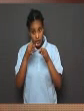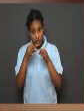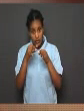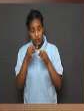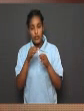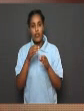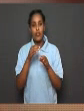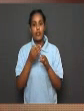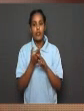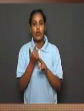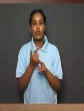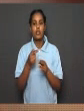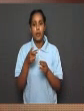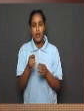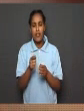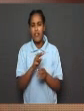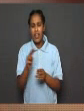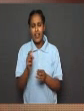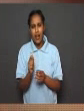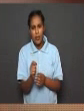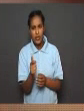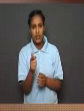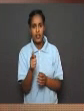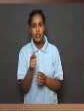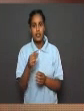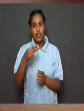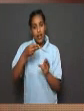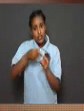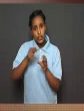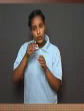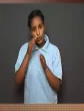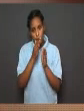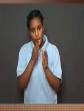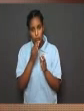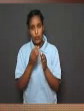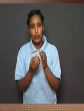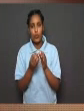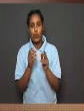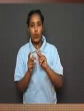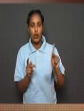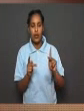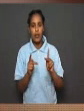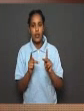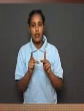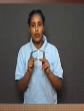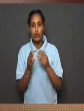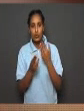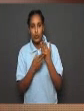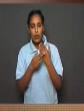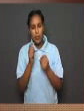the battery very rapidly, the gaseous products cannot be consumed immediately.